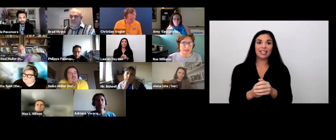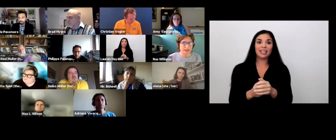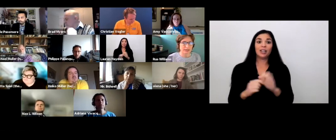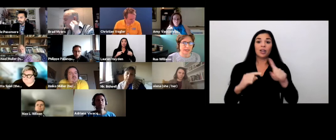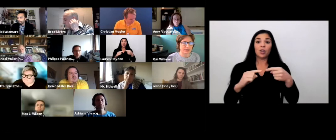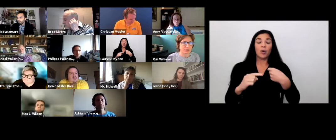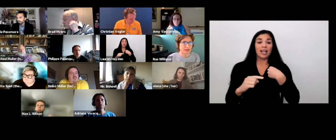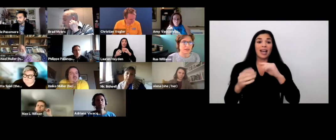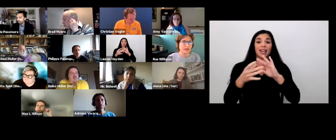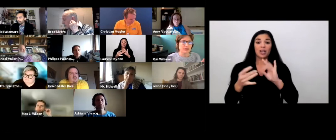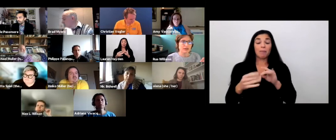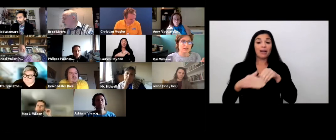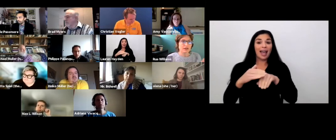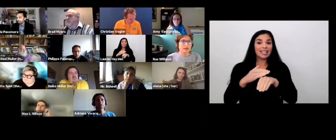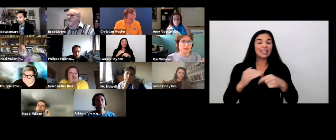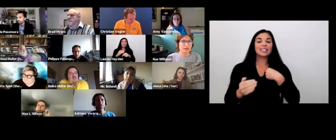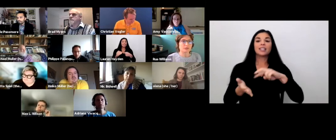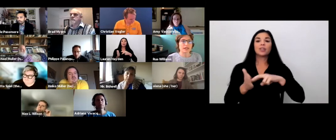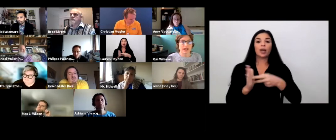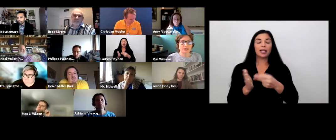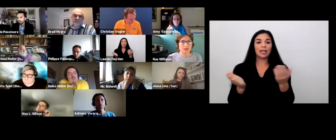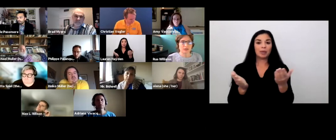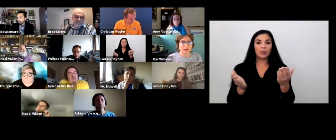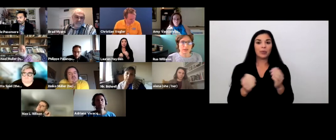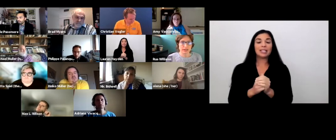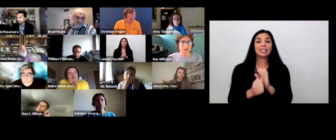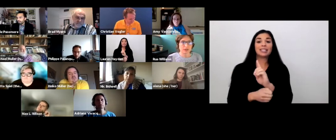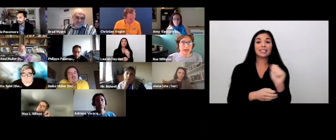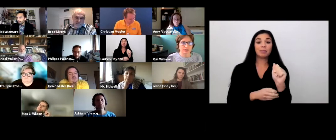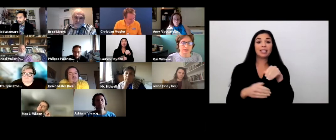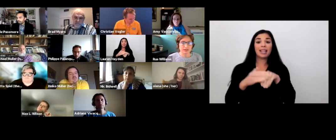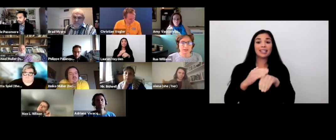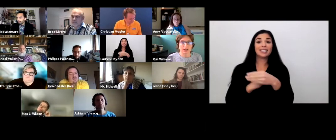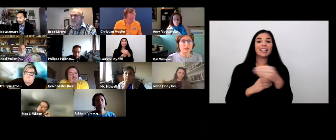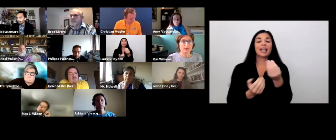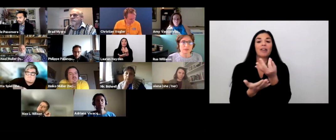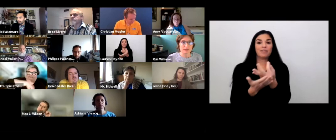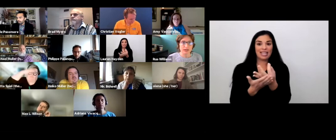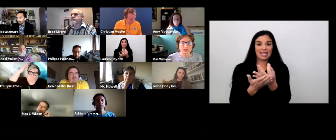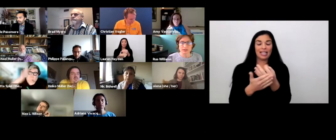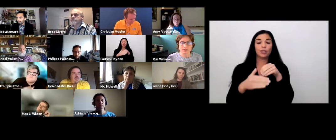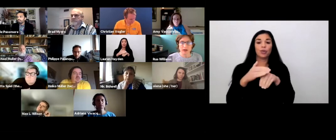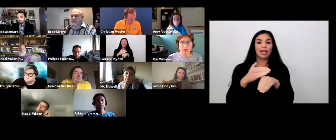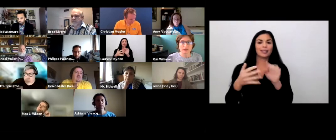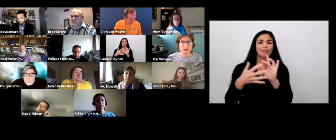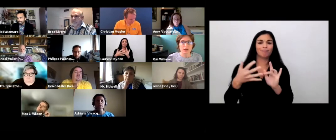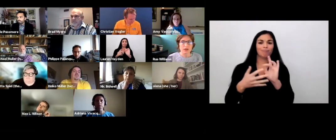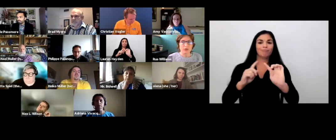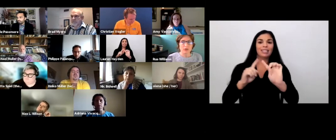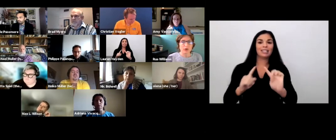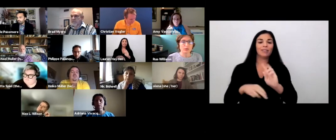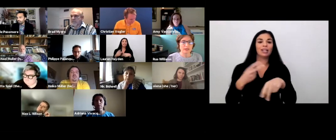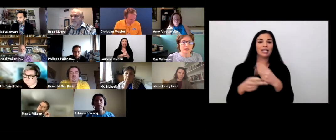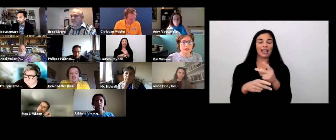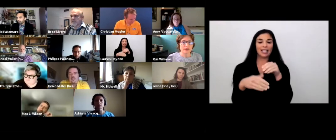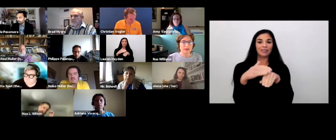about access in this case, I mean disability access and also financial access and other forms of access. So I also